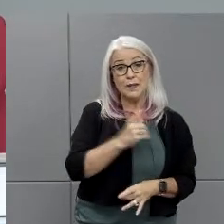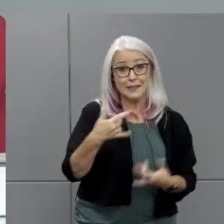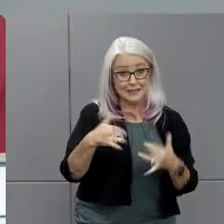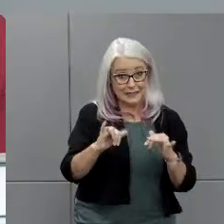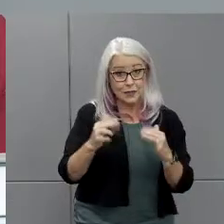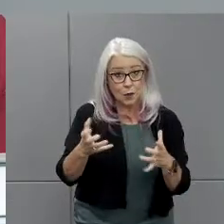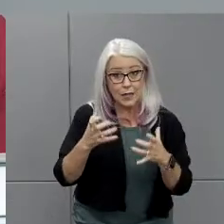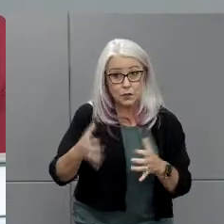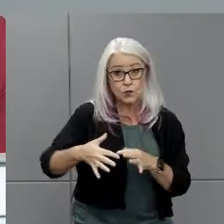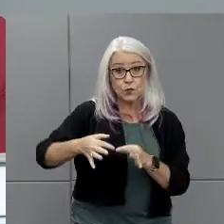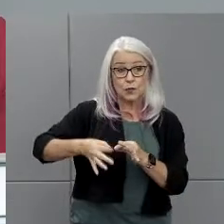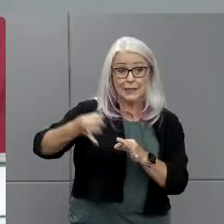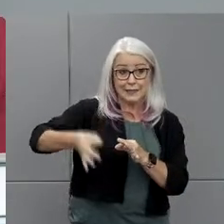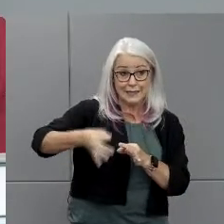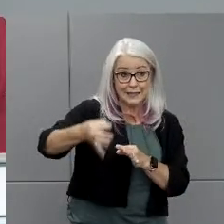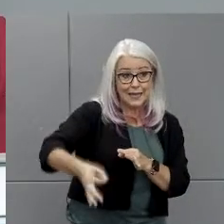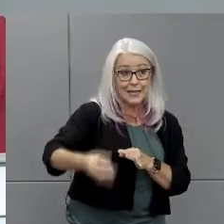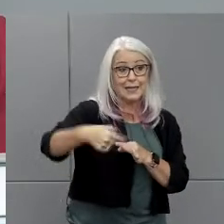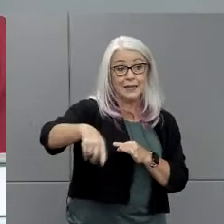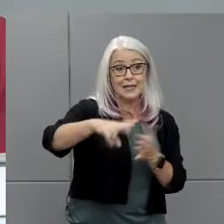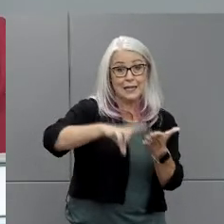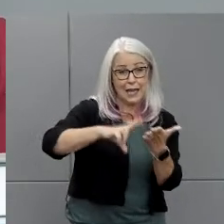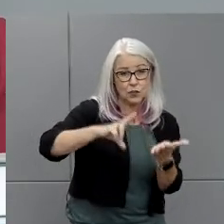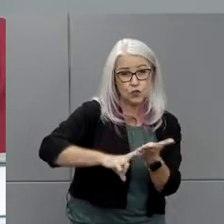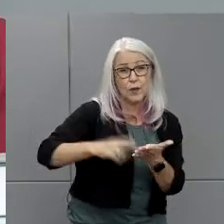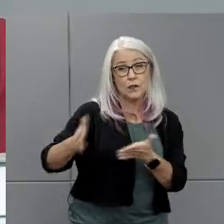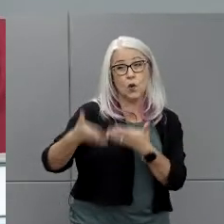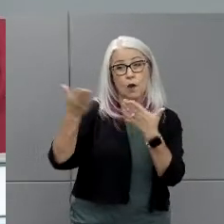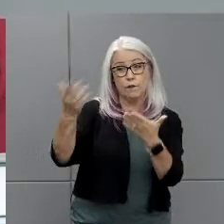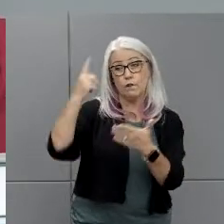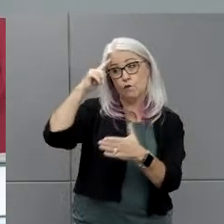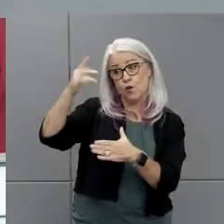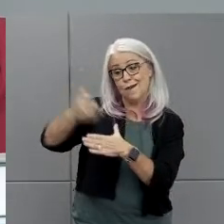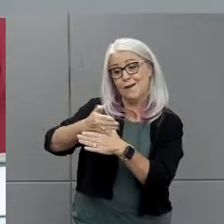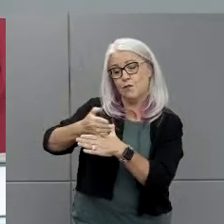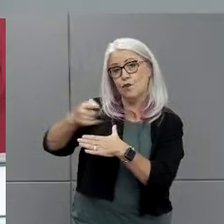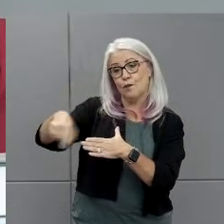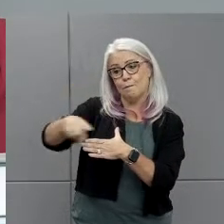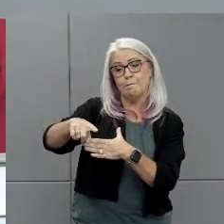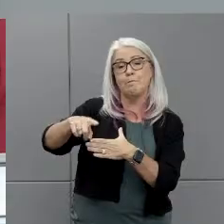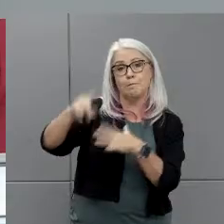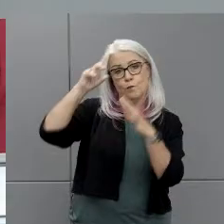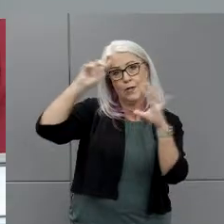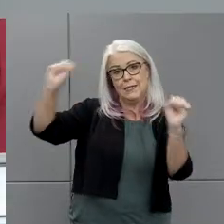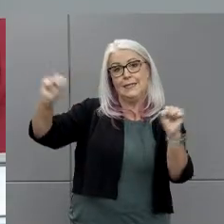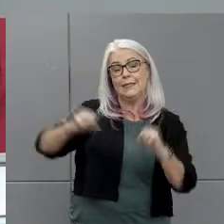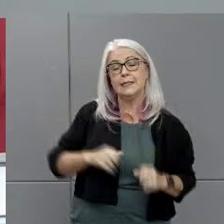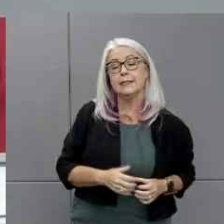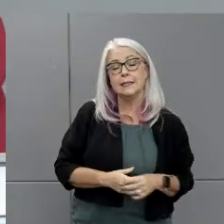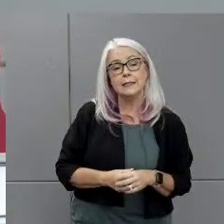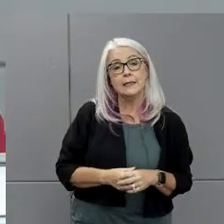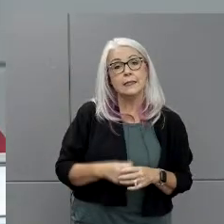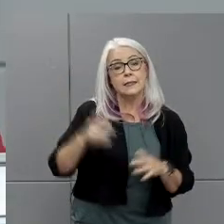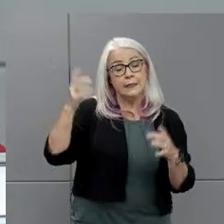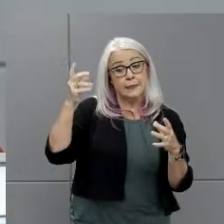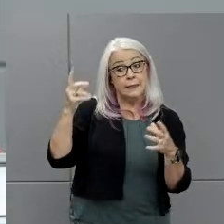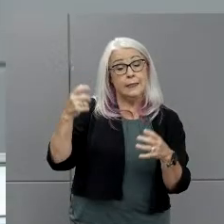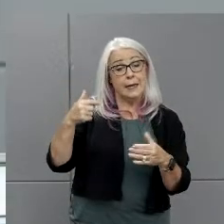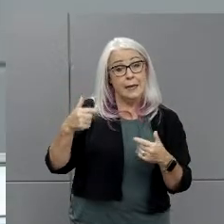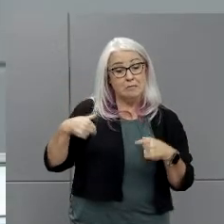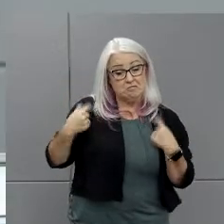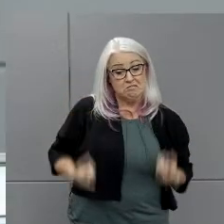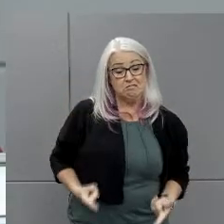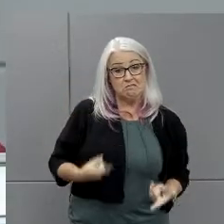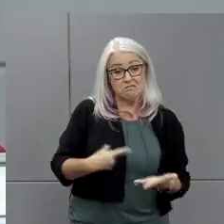to extend a contract offer to the interim president. All right, it's has been brought up several